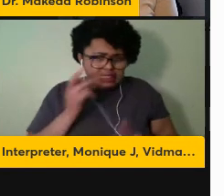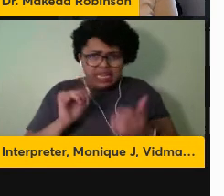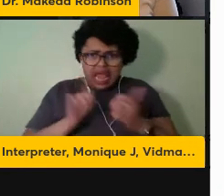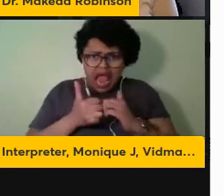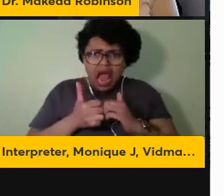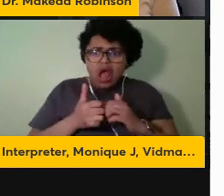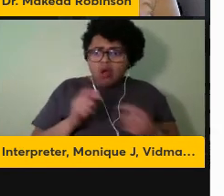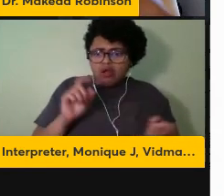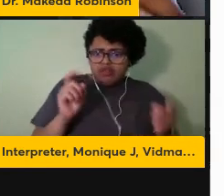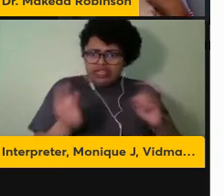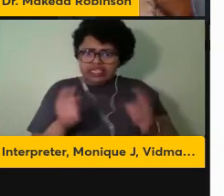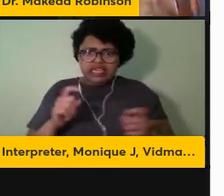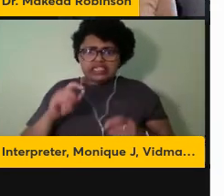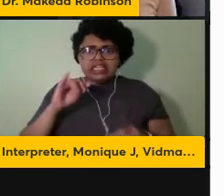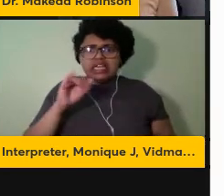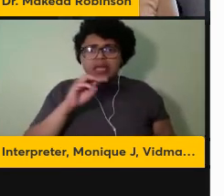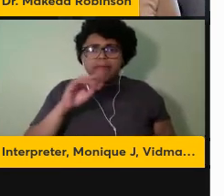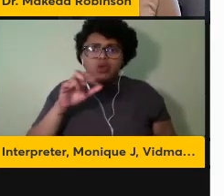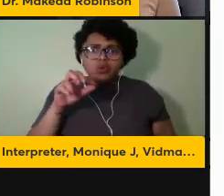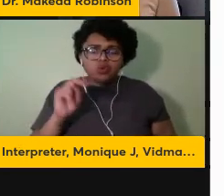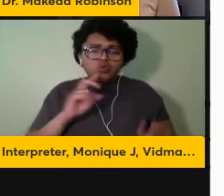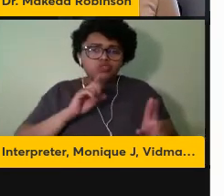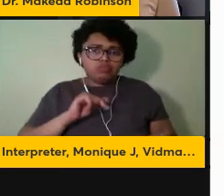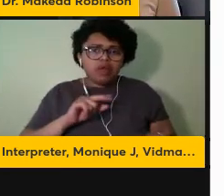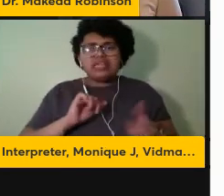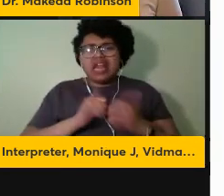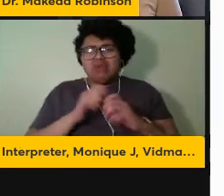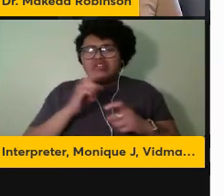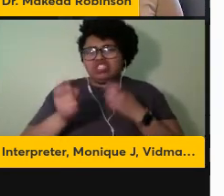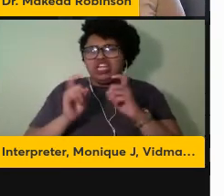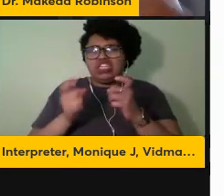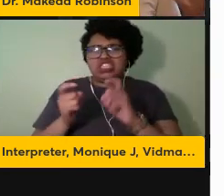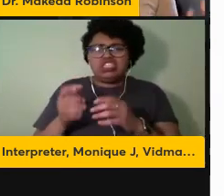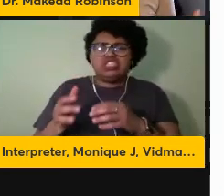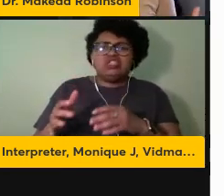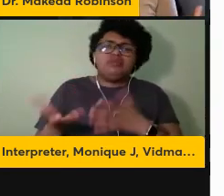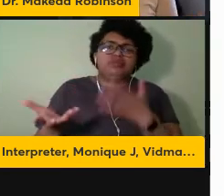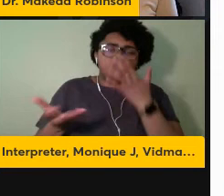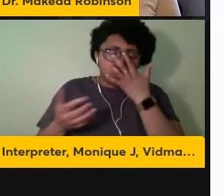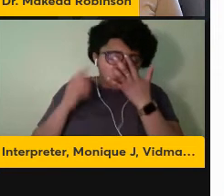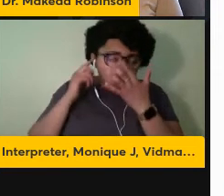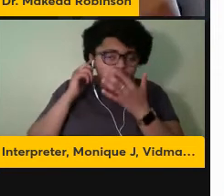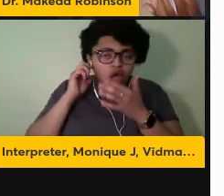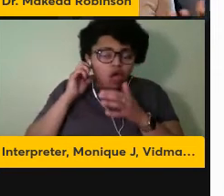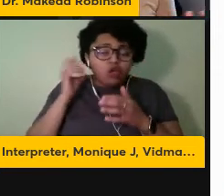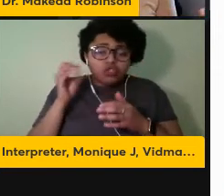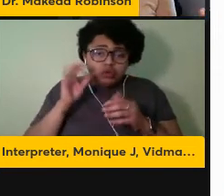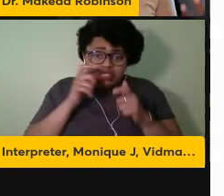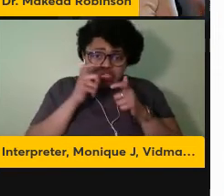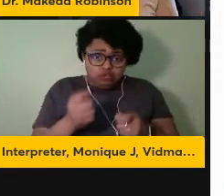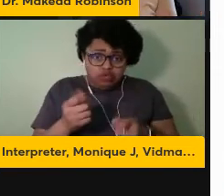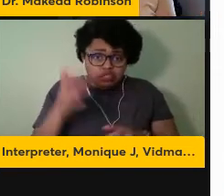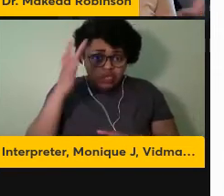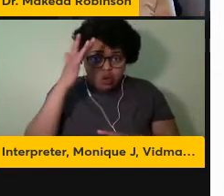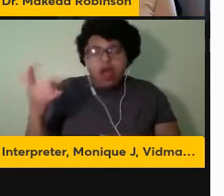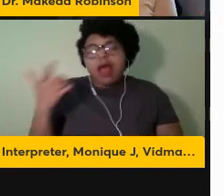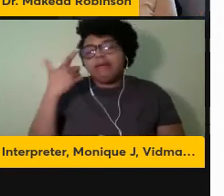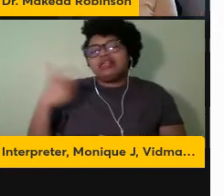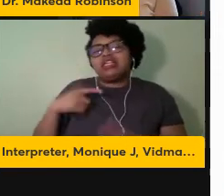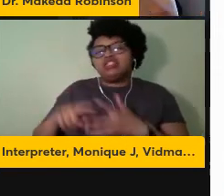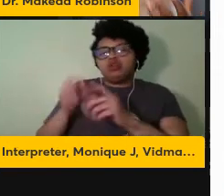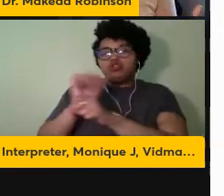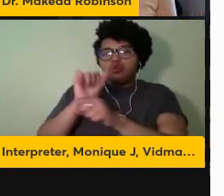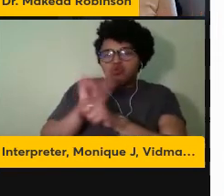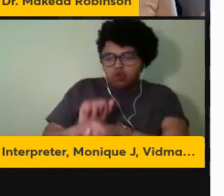time. And within that, what was really interesting is that as I began to work on this, more questions began to emerge and